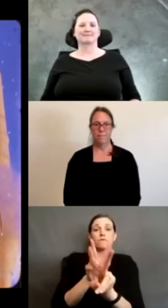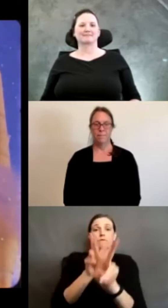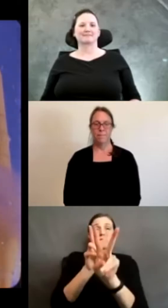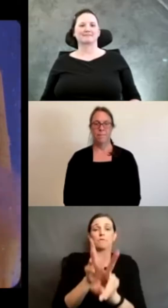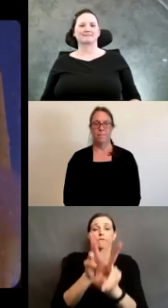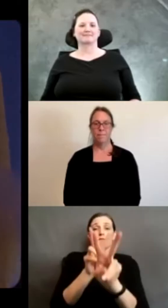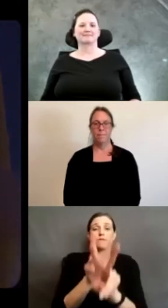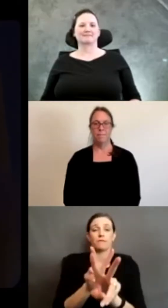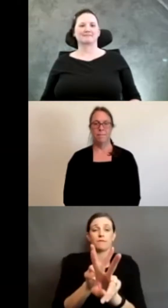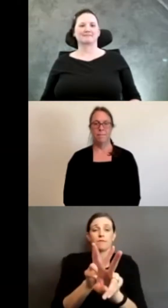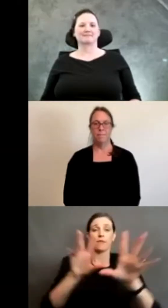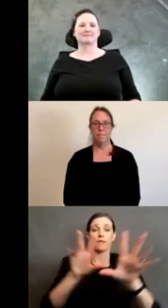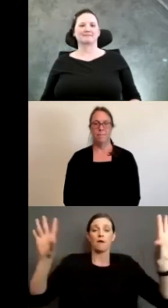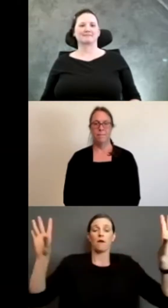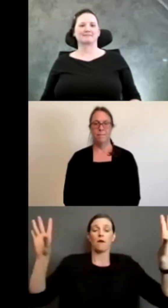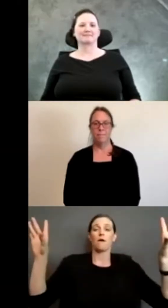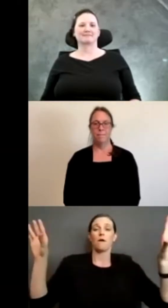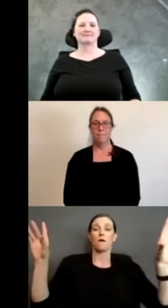black.